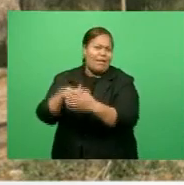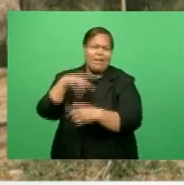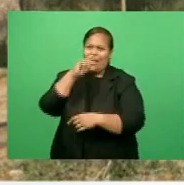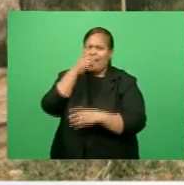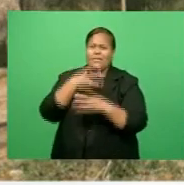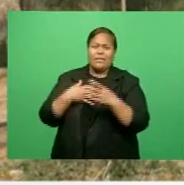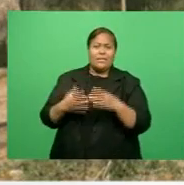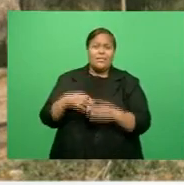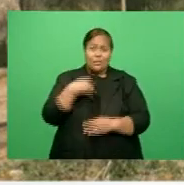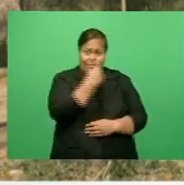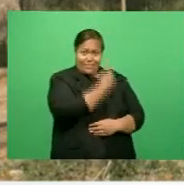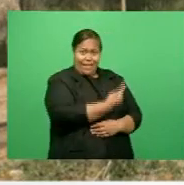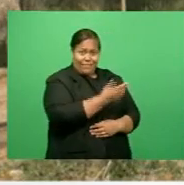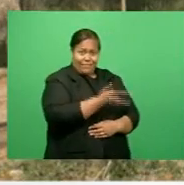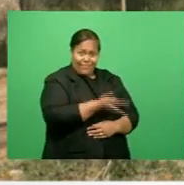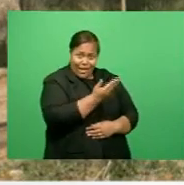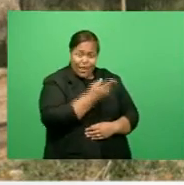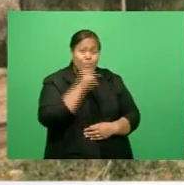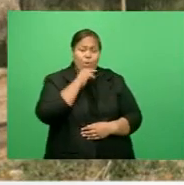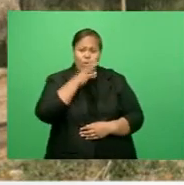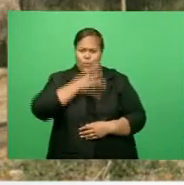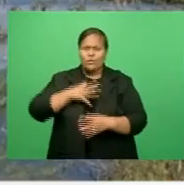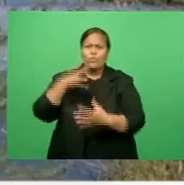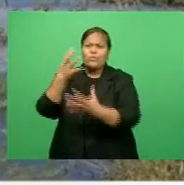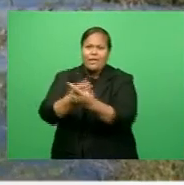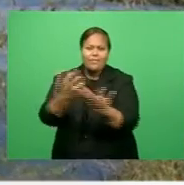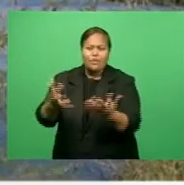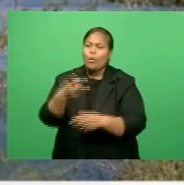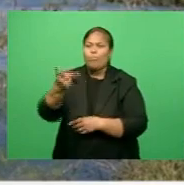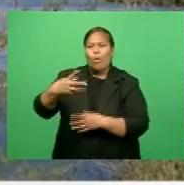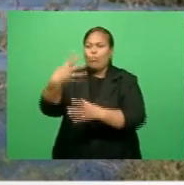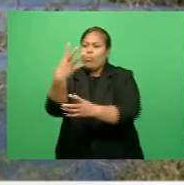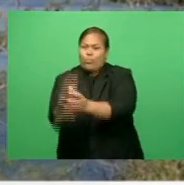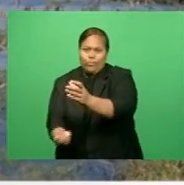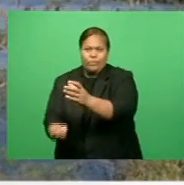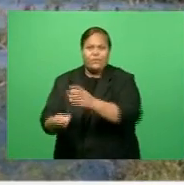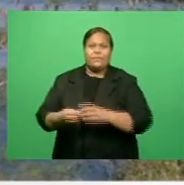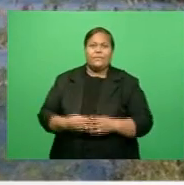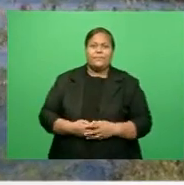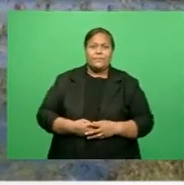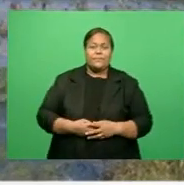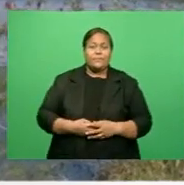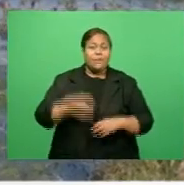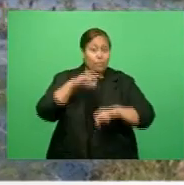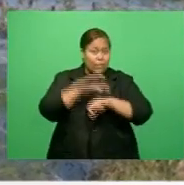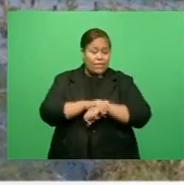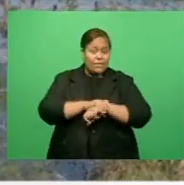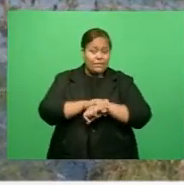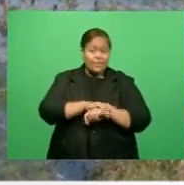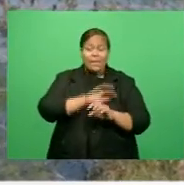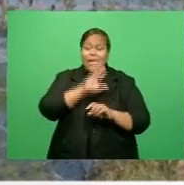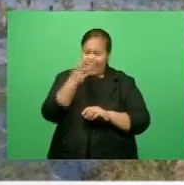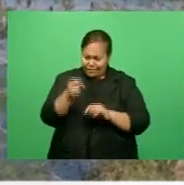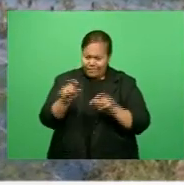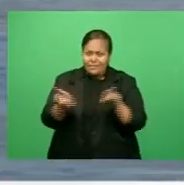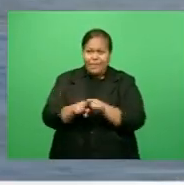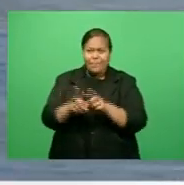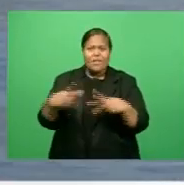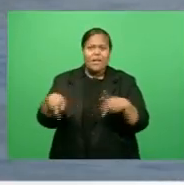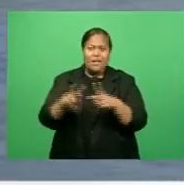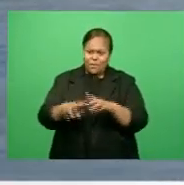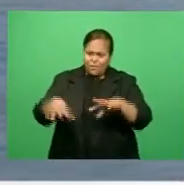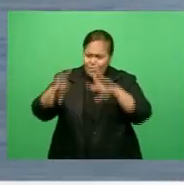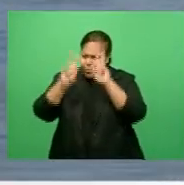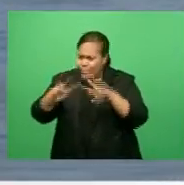slipped. So the both of them went inside the water. Police are still here at the scene, combing the area, hoping to find